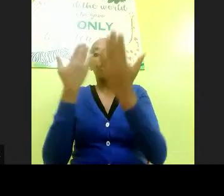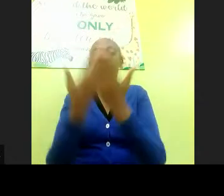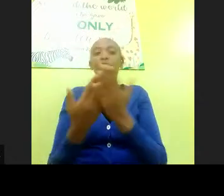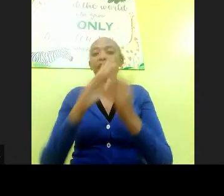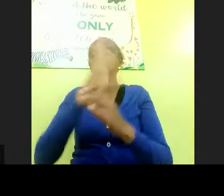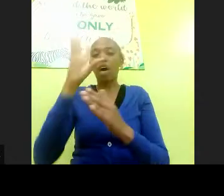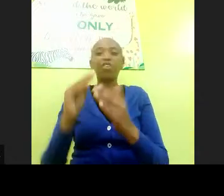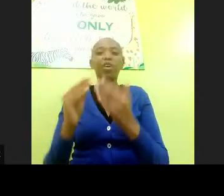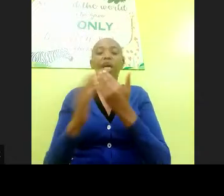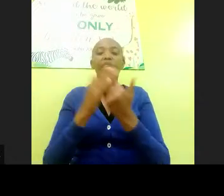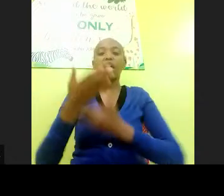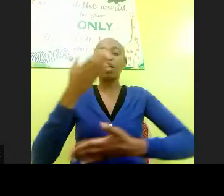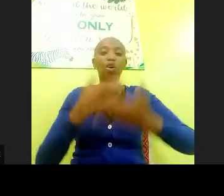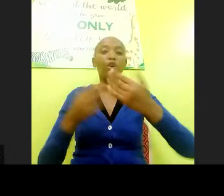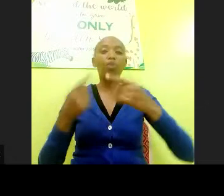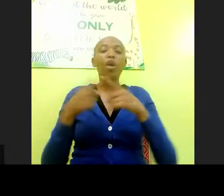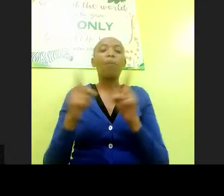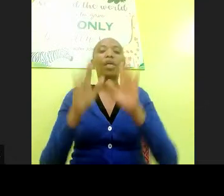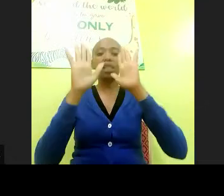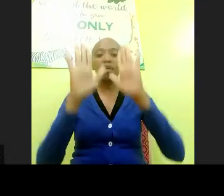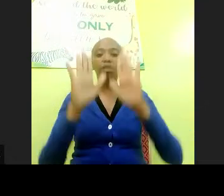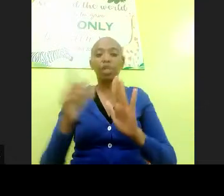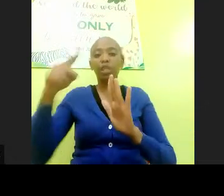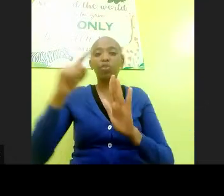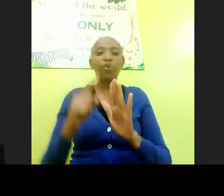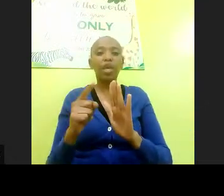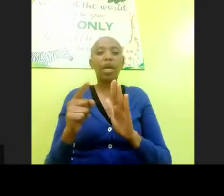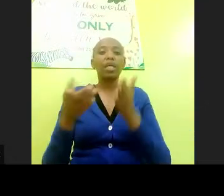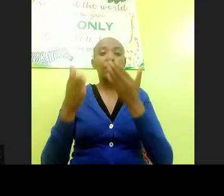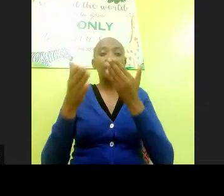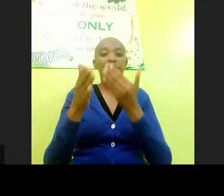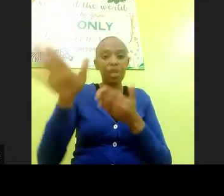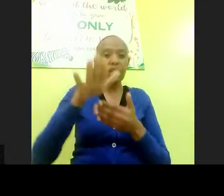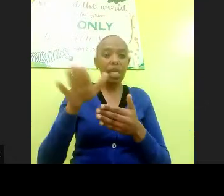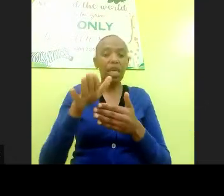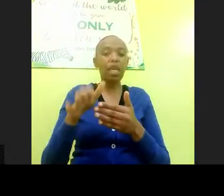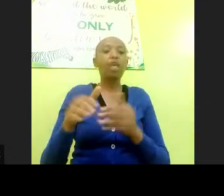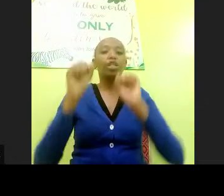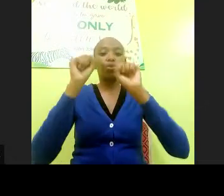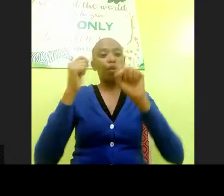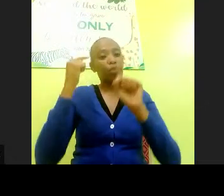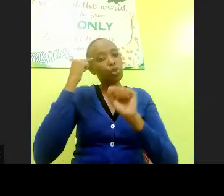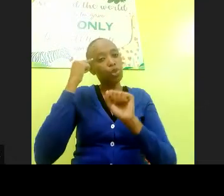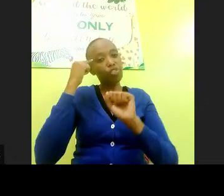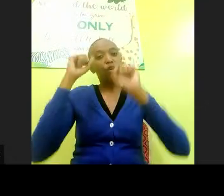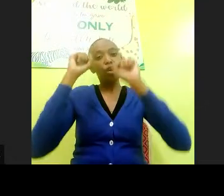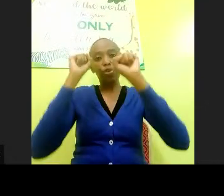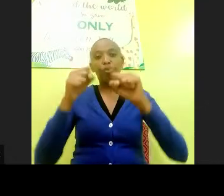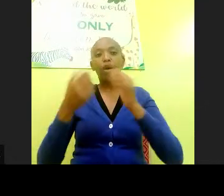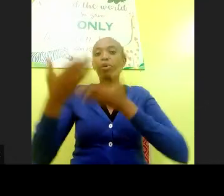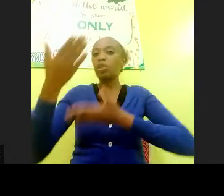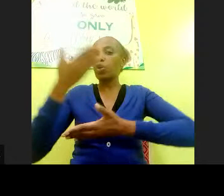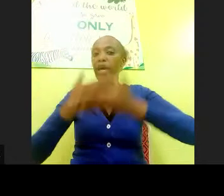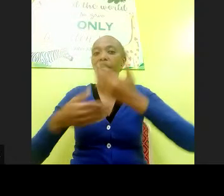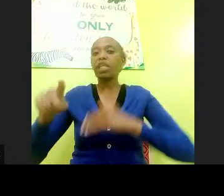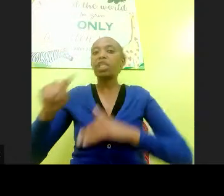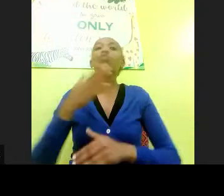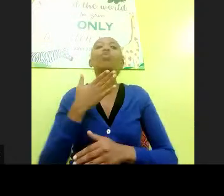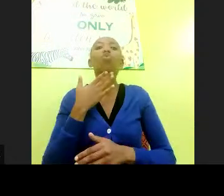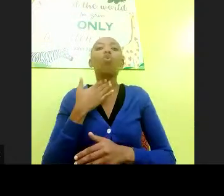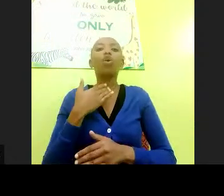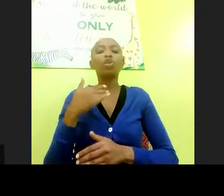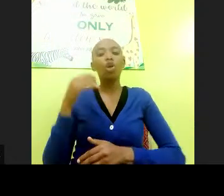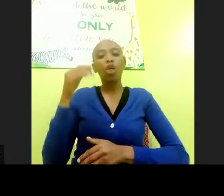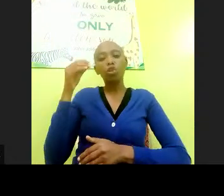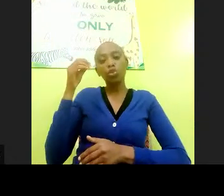Index, but most importantly, we are creating this platform to be able to reflect, to be able to engage, and we want to take stock of